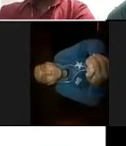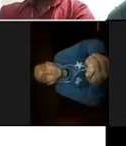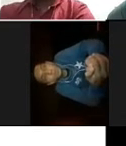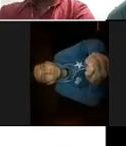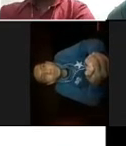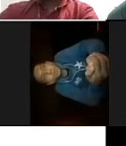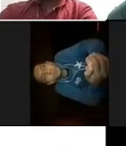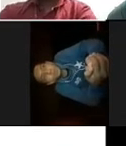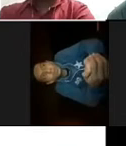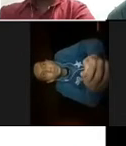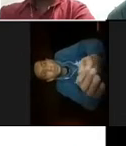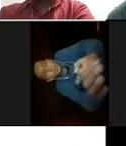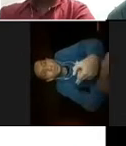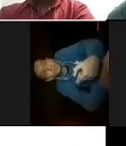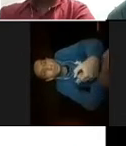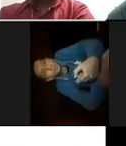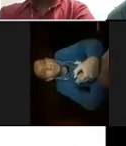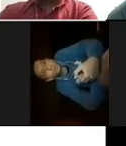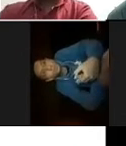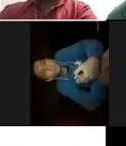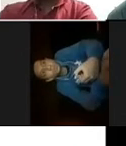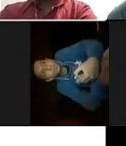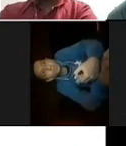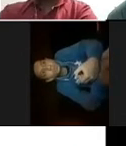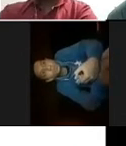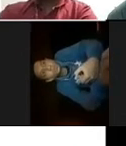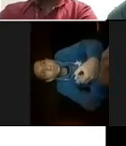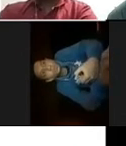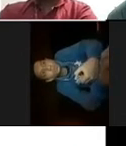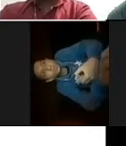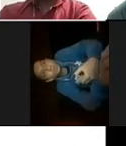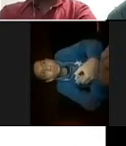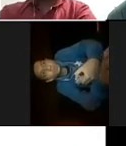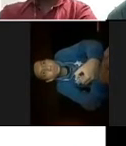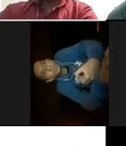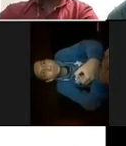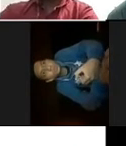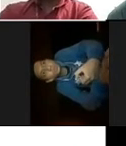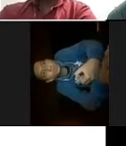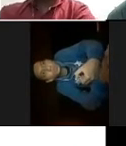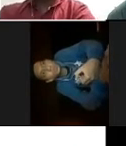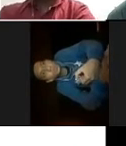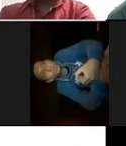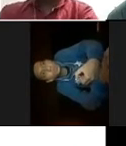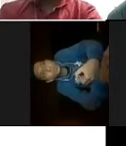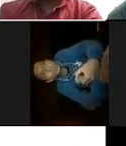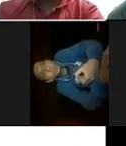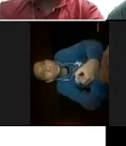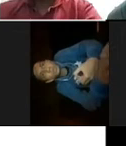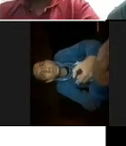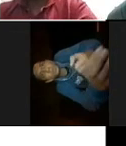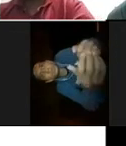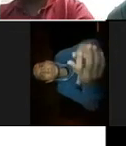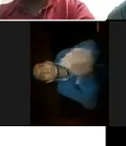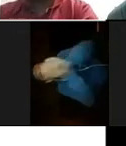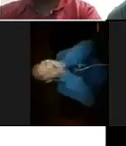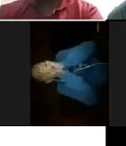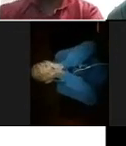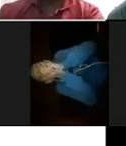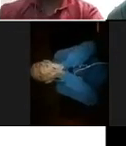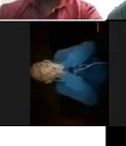pests. Organic agriculture is also capable of controlling weeds and pests